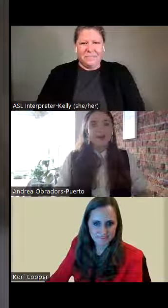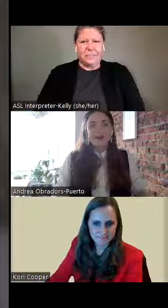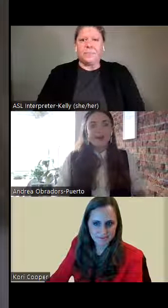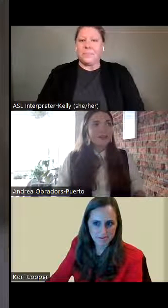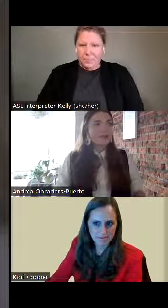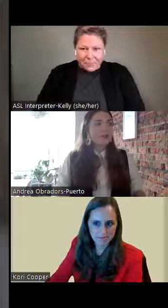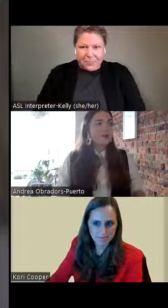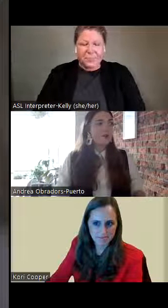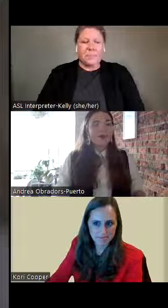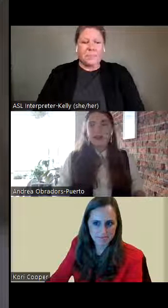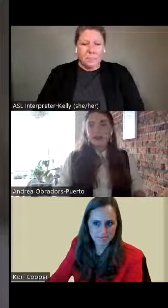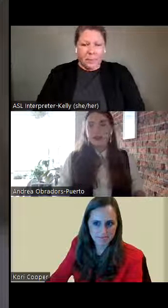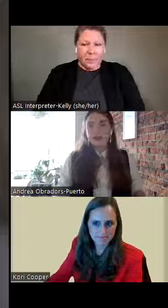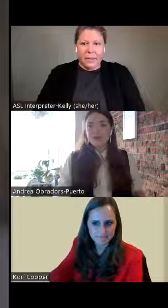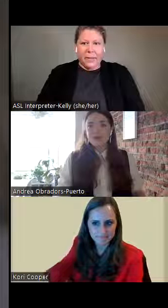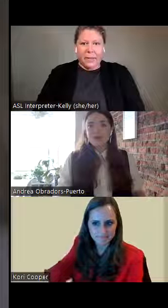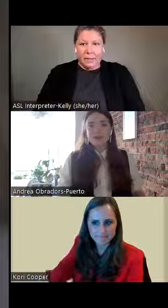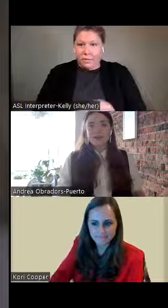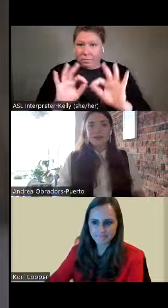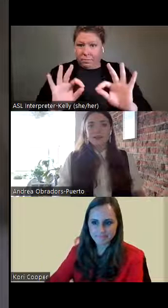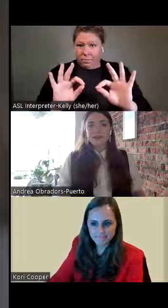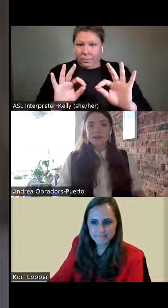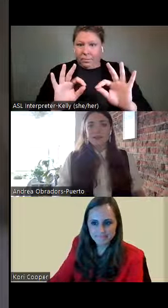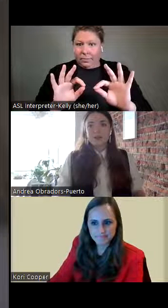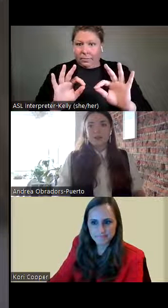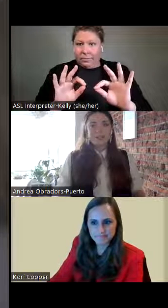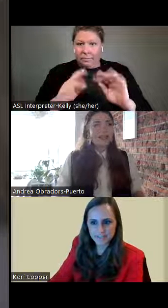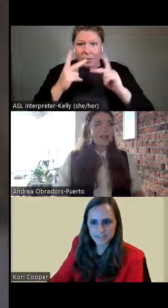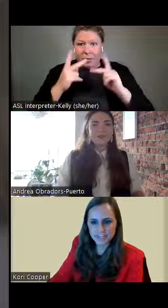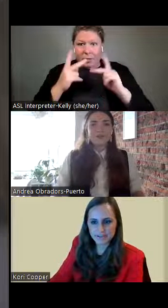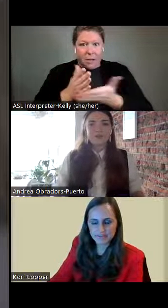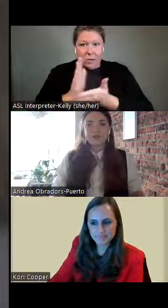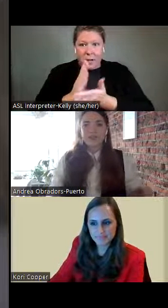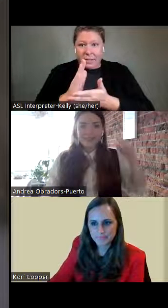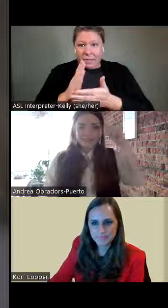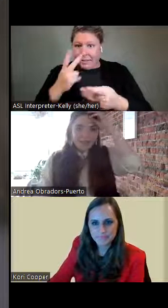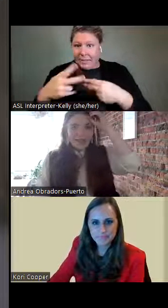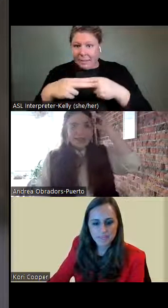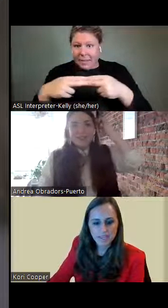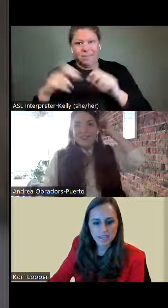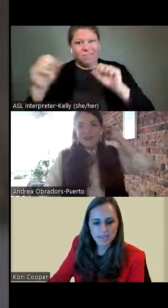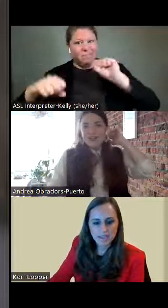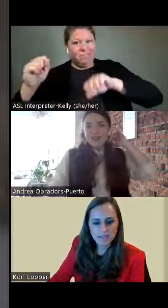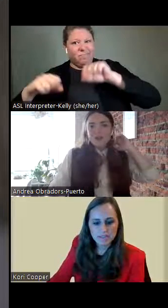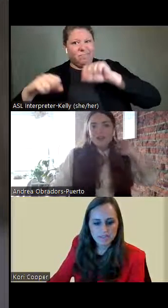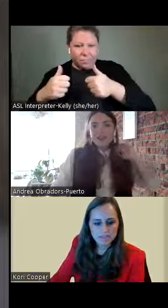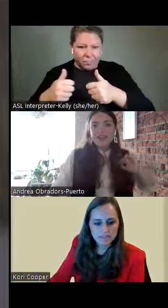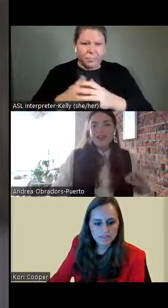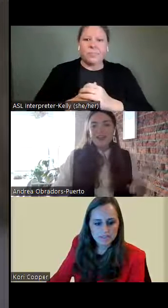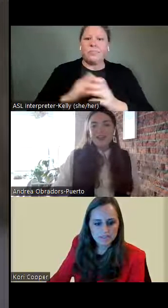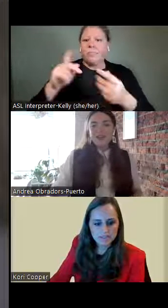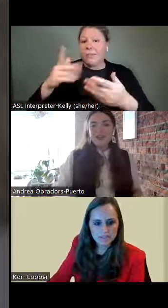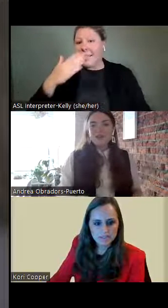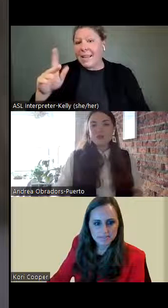Okay. What about now? Can you see my slides? Perfect. So thank you, Corey,